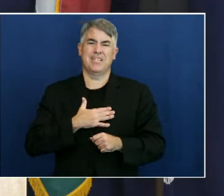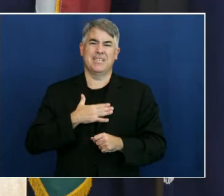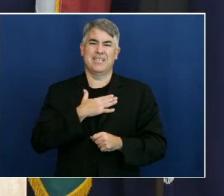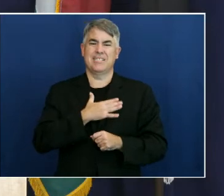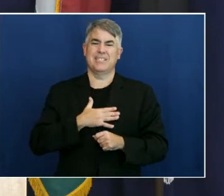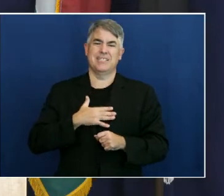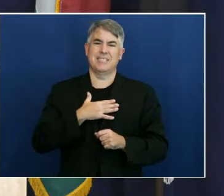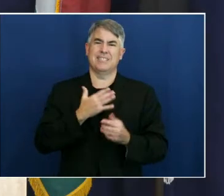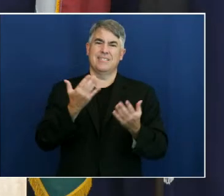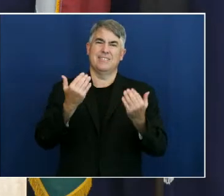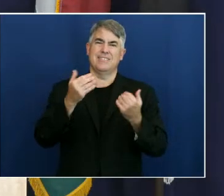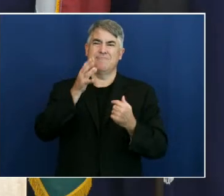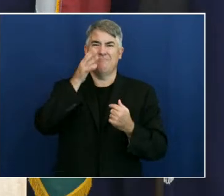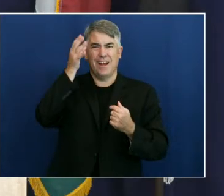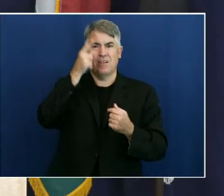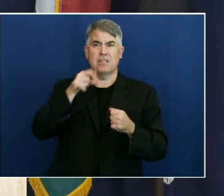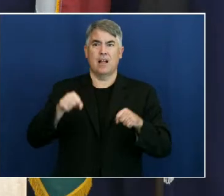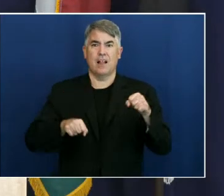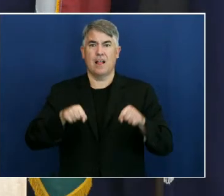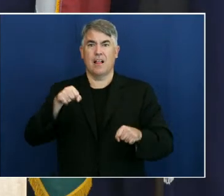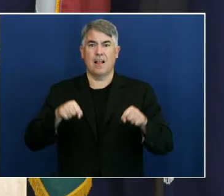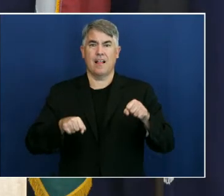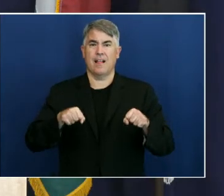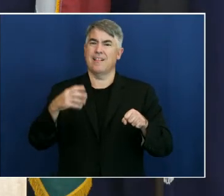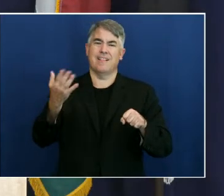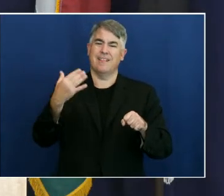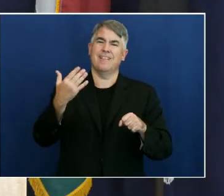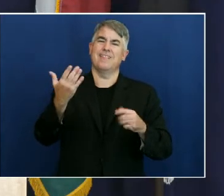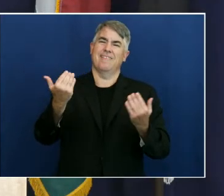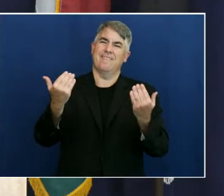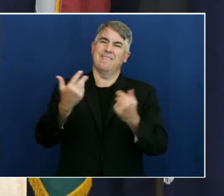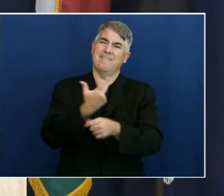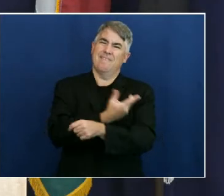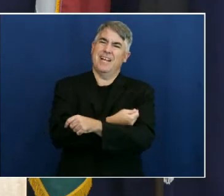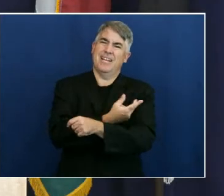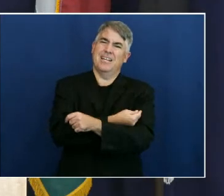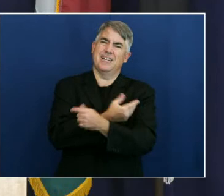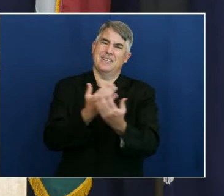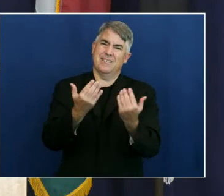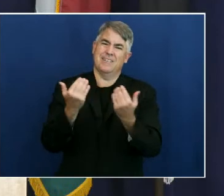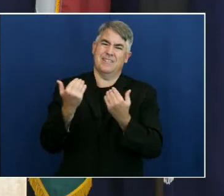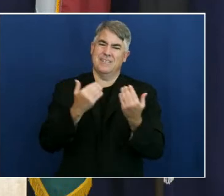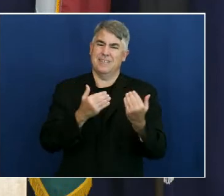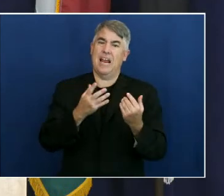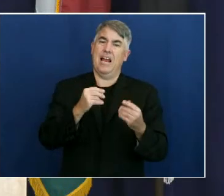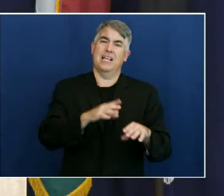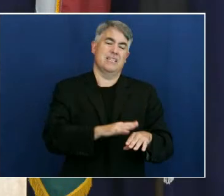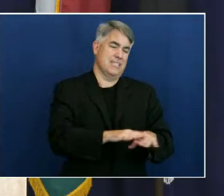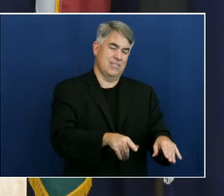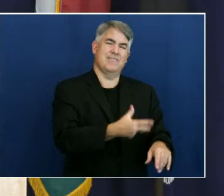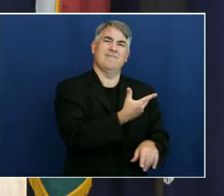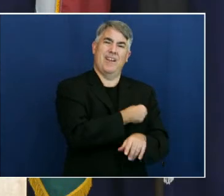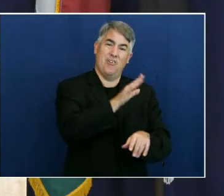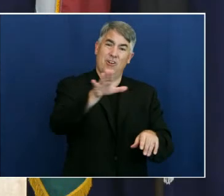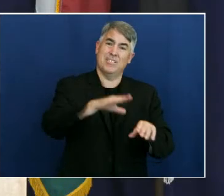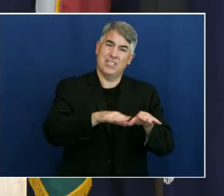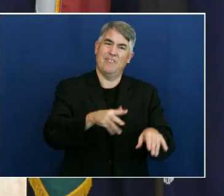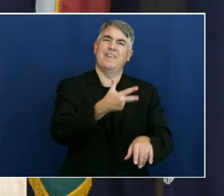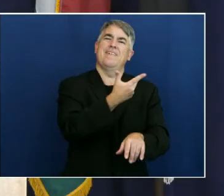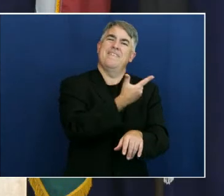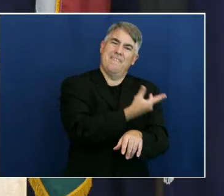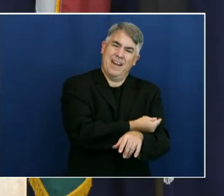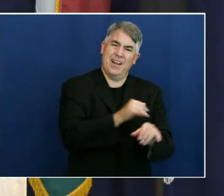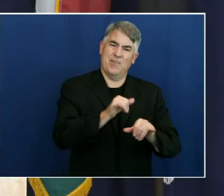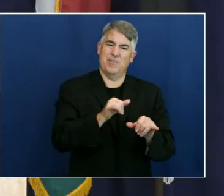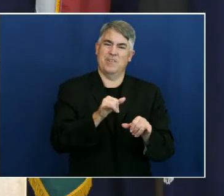vaccinated, to get vaccinated yourself. These vaccines do help to save lives, prevent